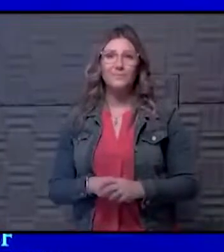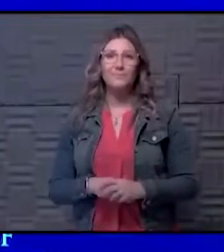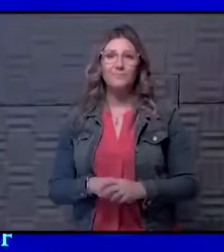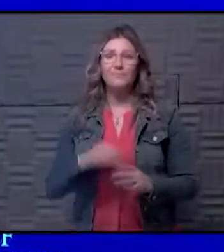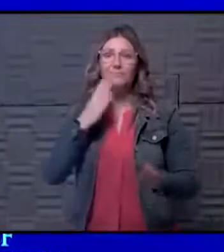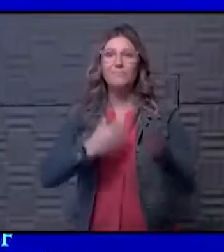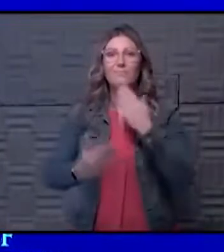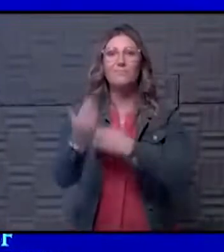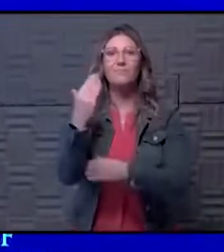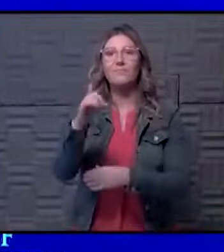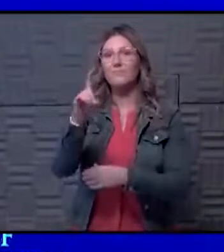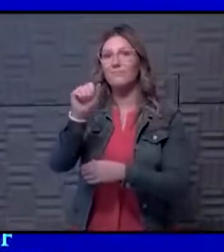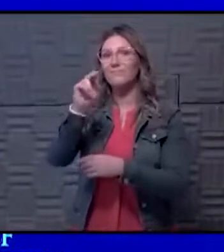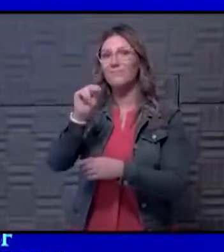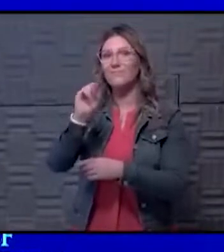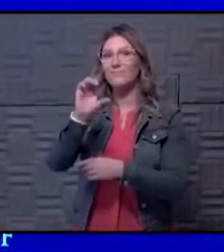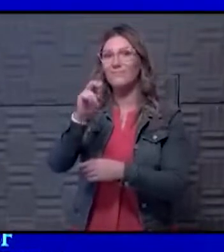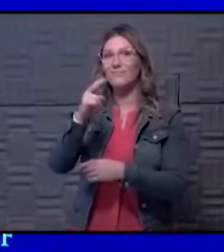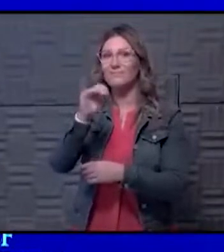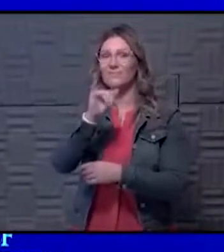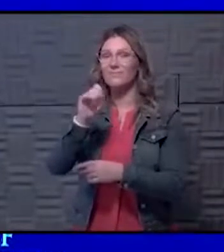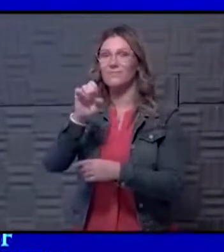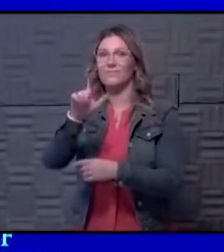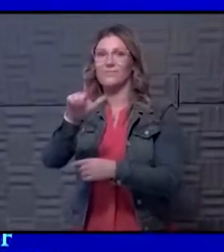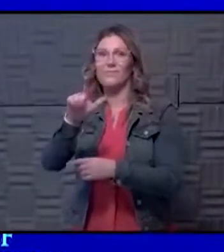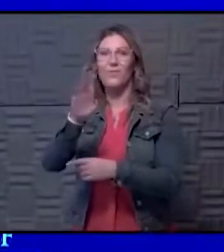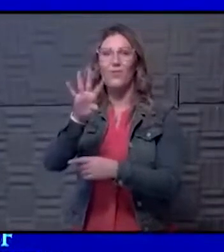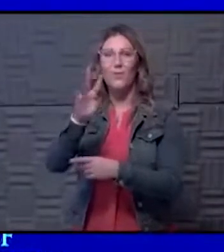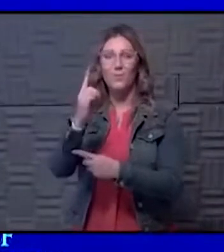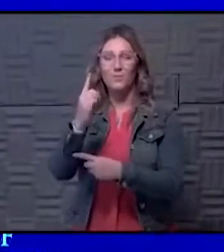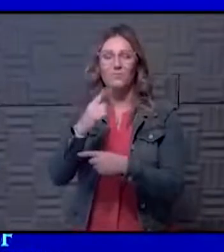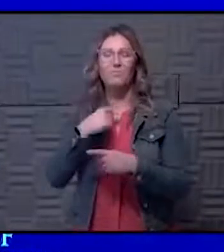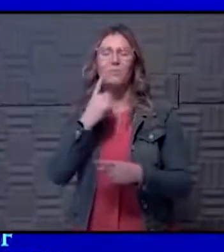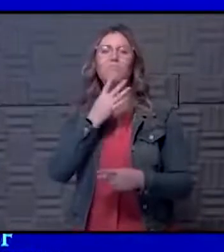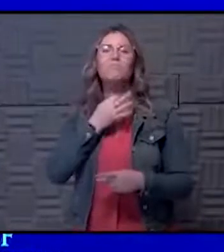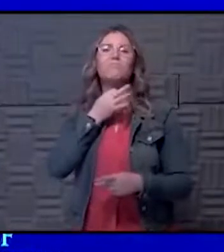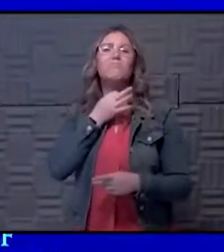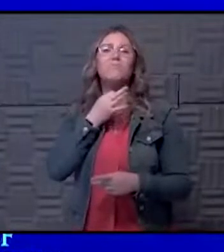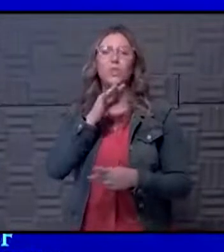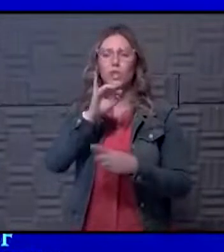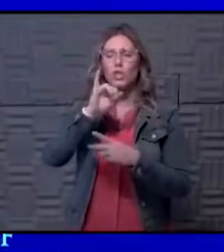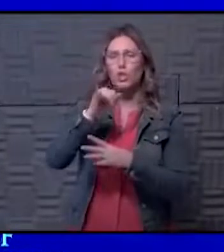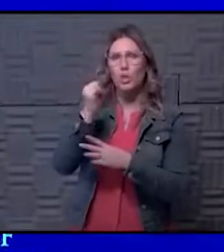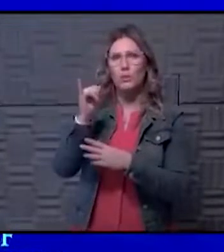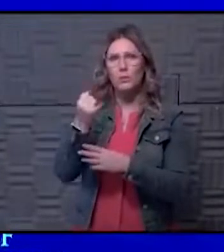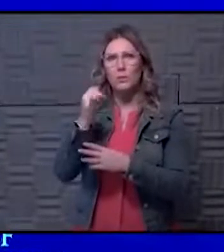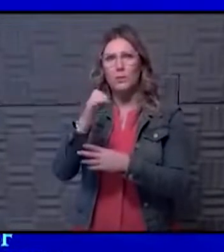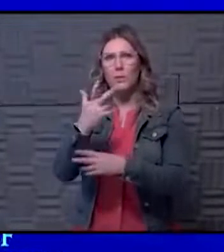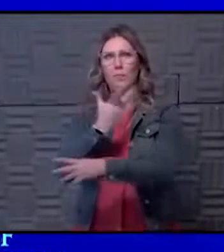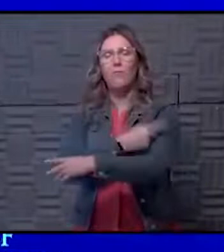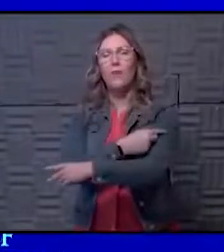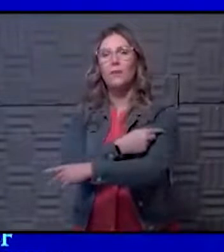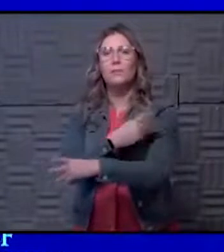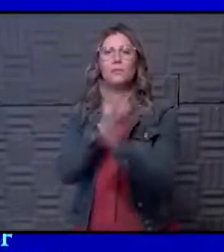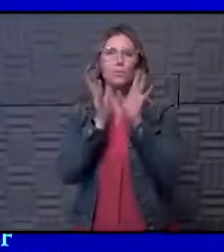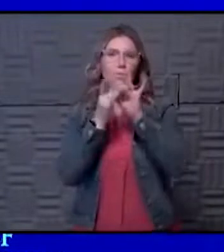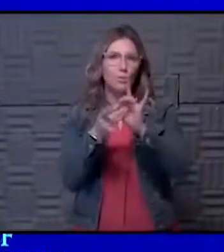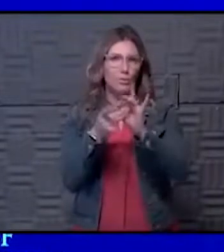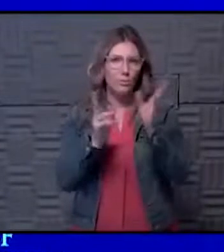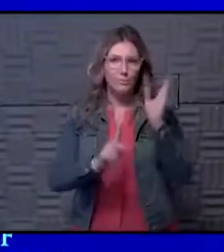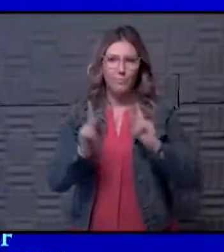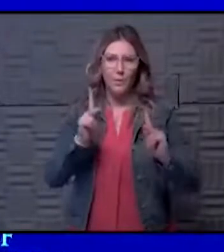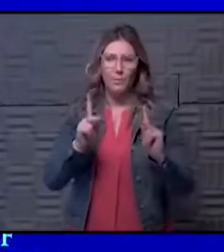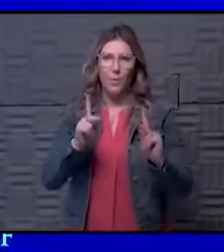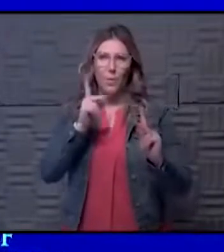Good morning. It's Dan from Channel 41. I was wondering about the Johnson & Johnson vaccine as it relates to folks who